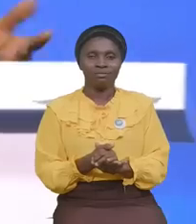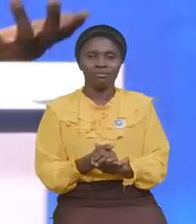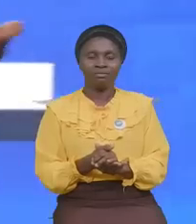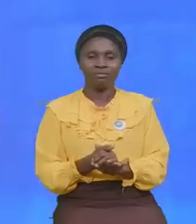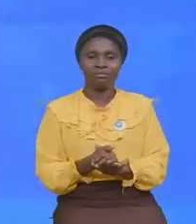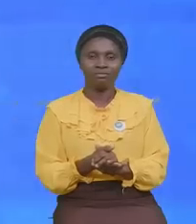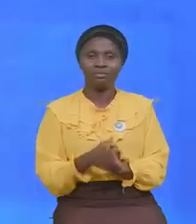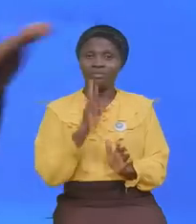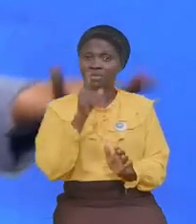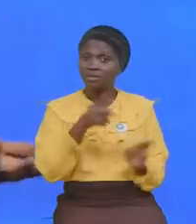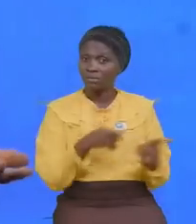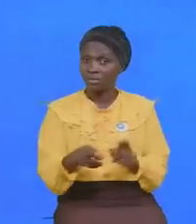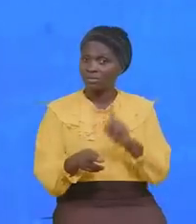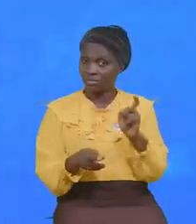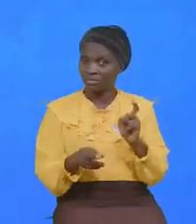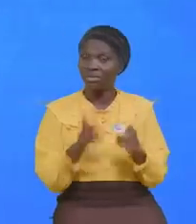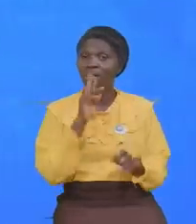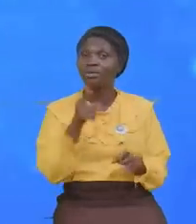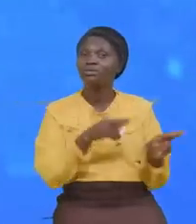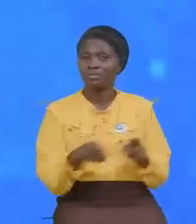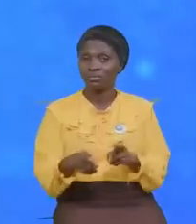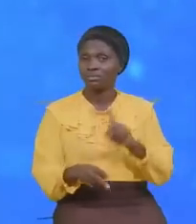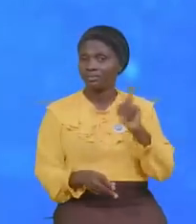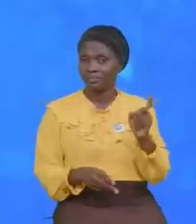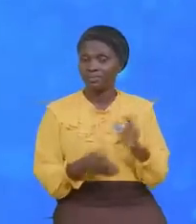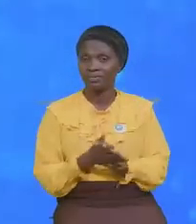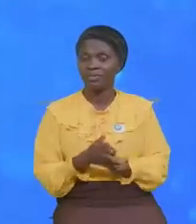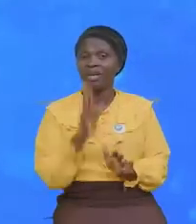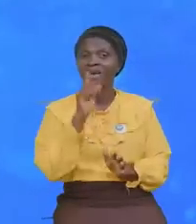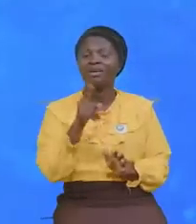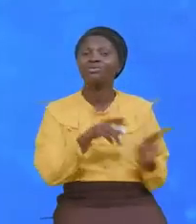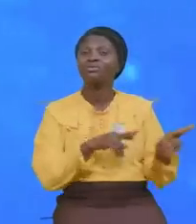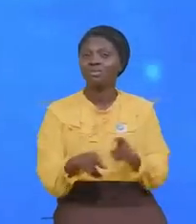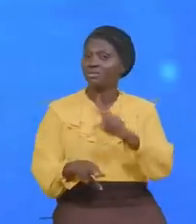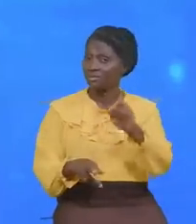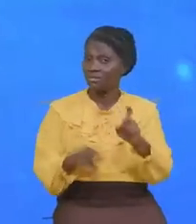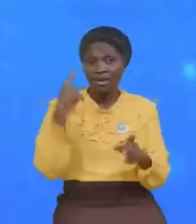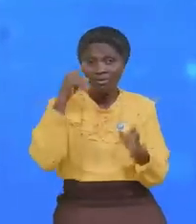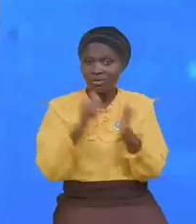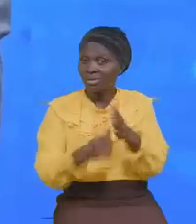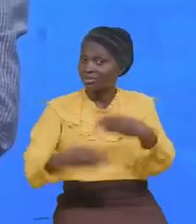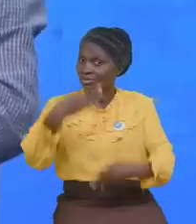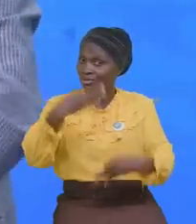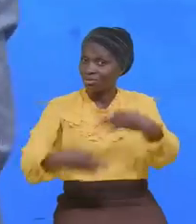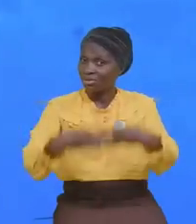come? Are you ready? Are you ready? Are you ready for the judgment day?